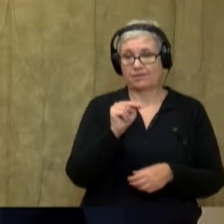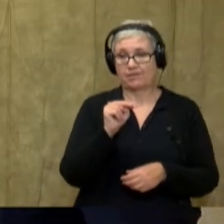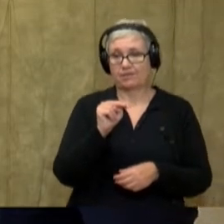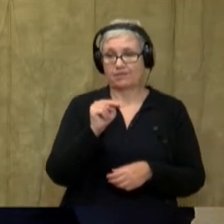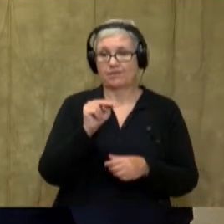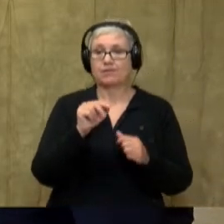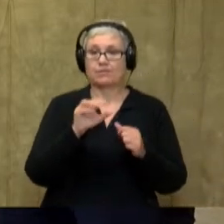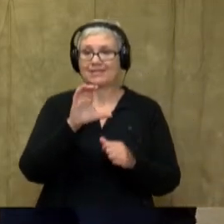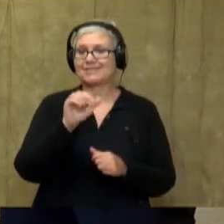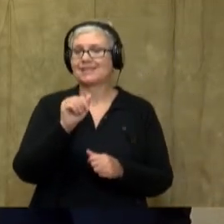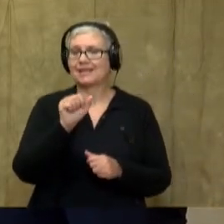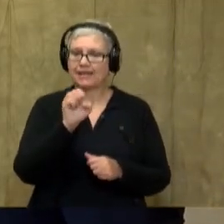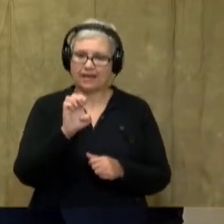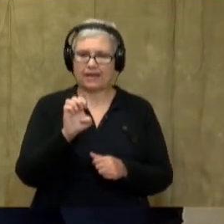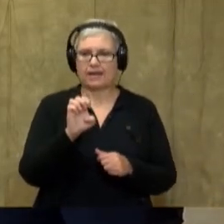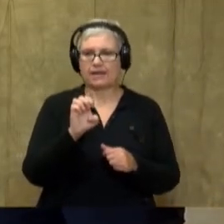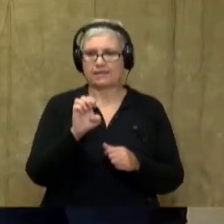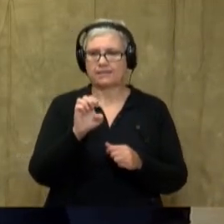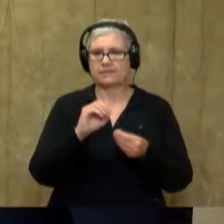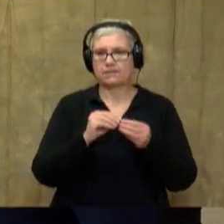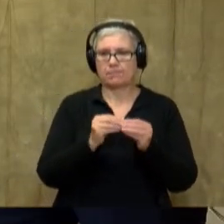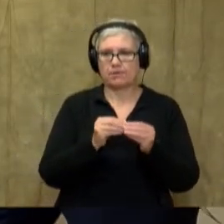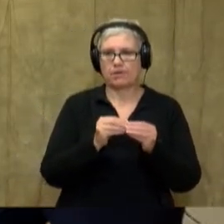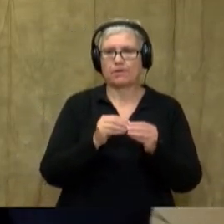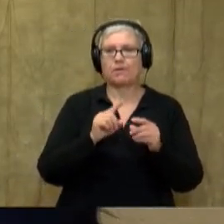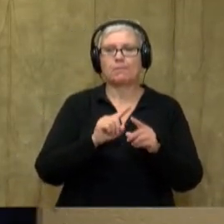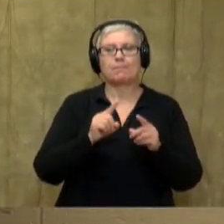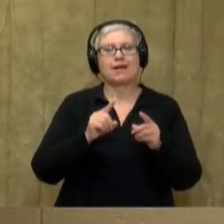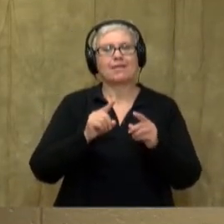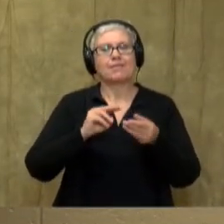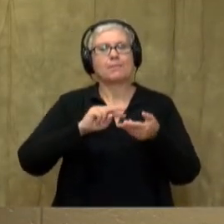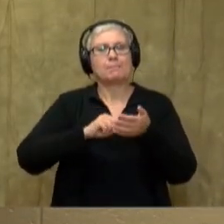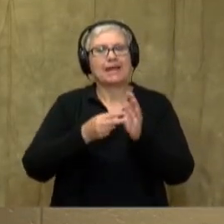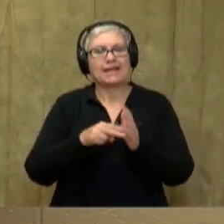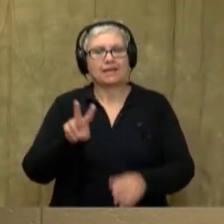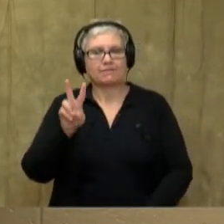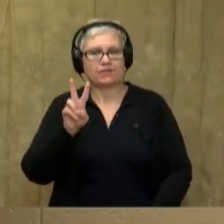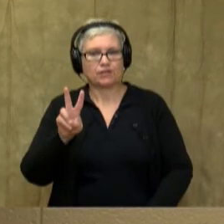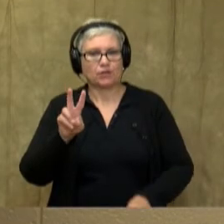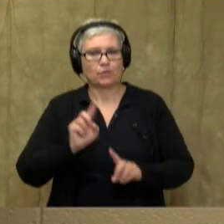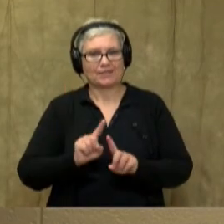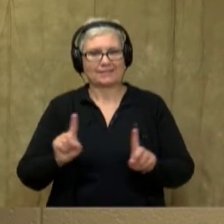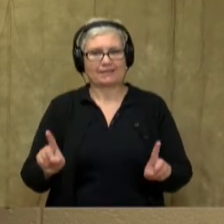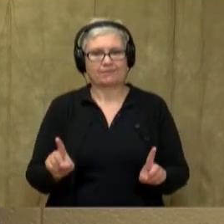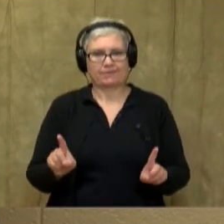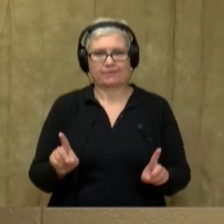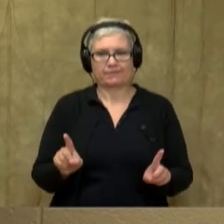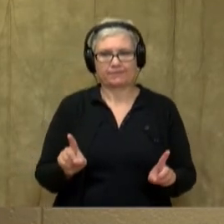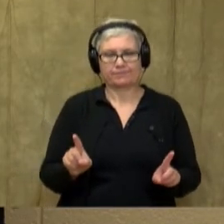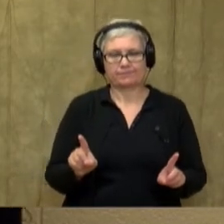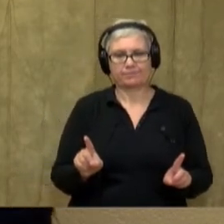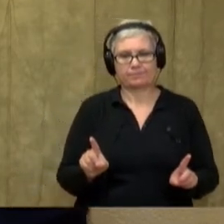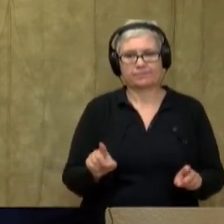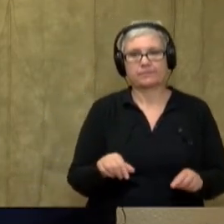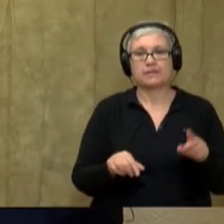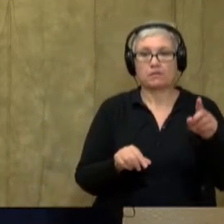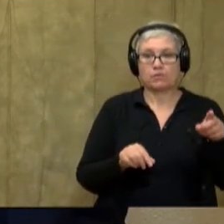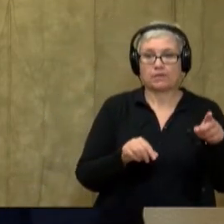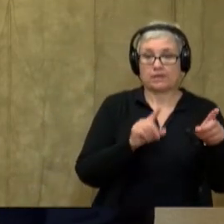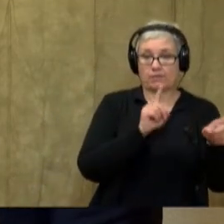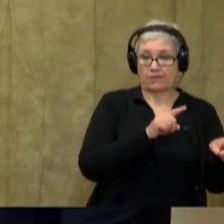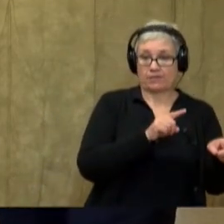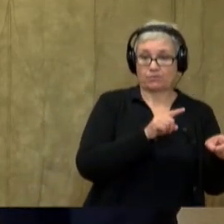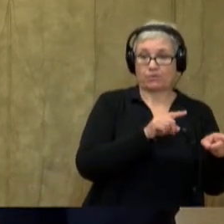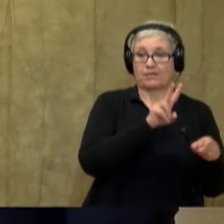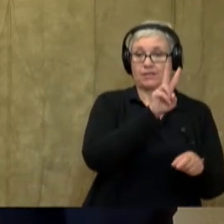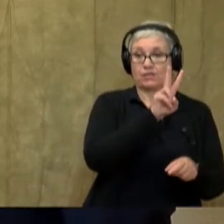representing the case number, the 2's are all different. This 2 here represents the corners or vertices.